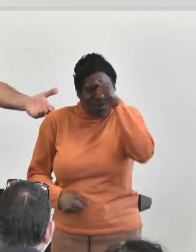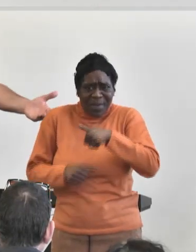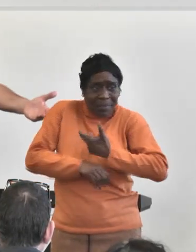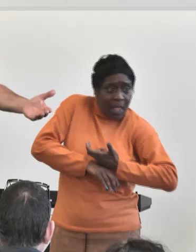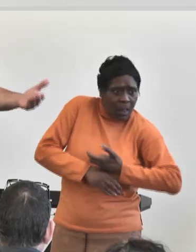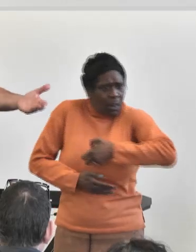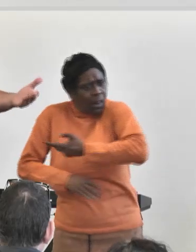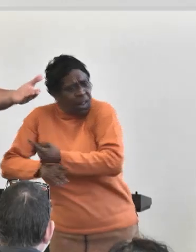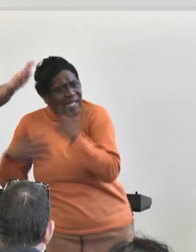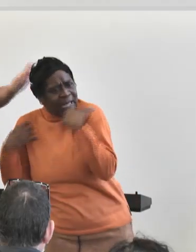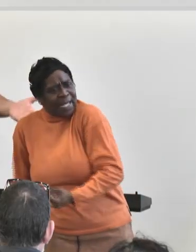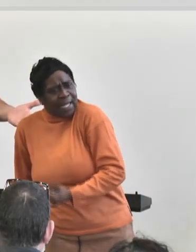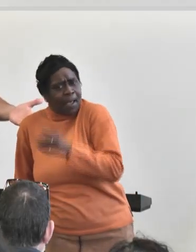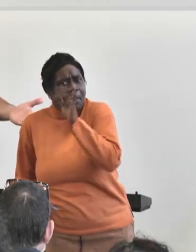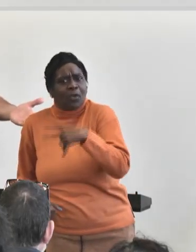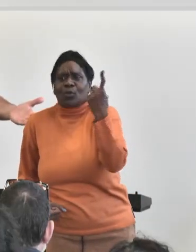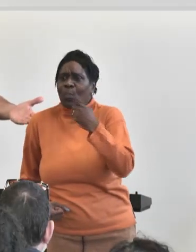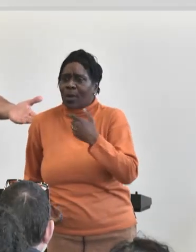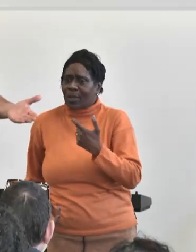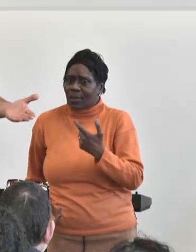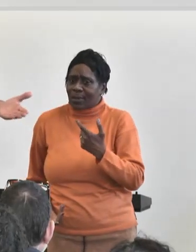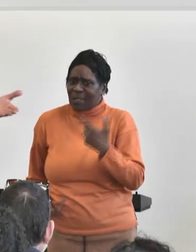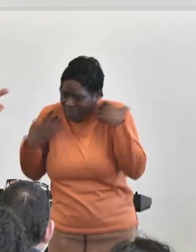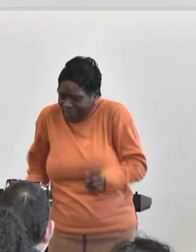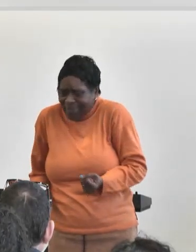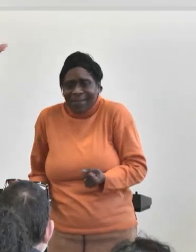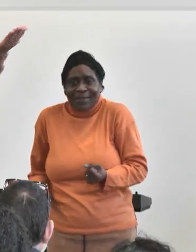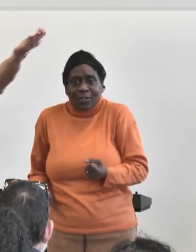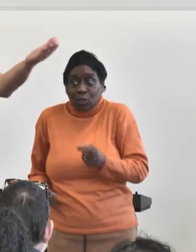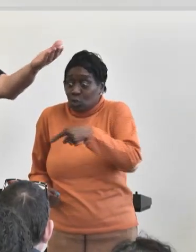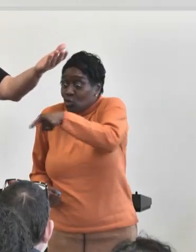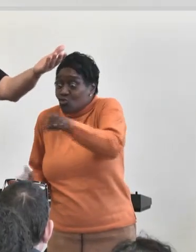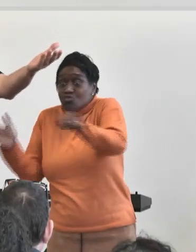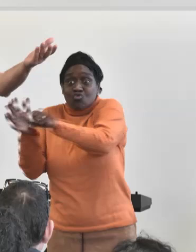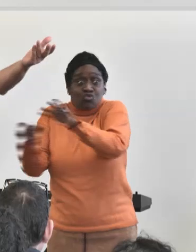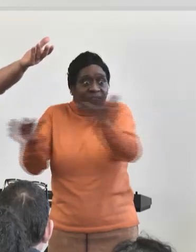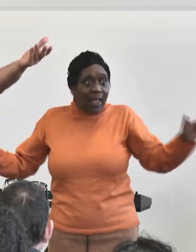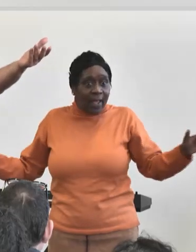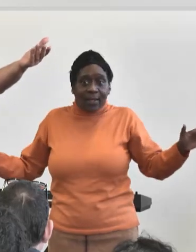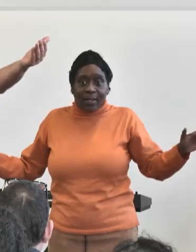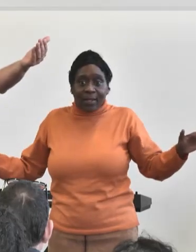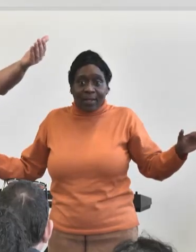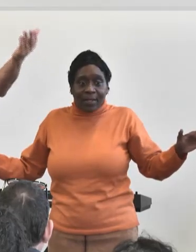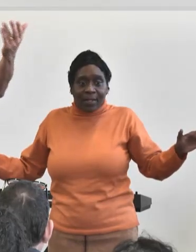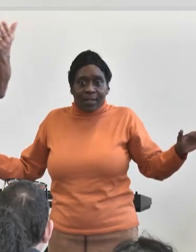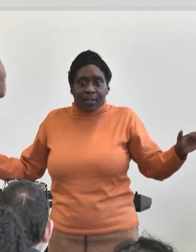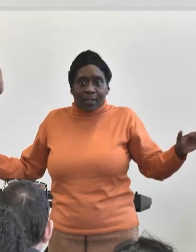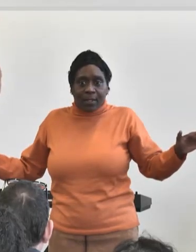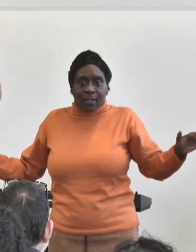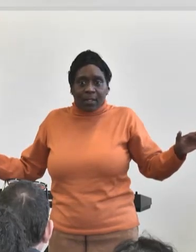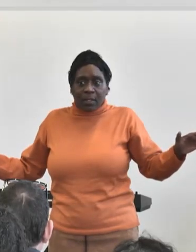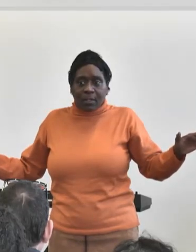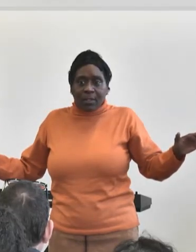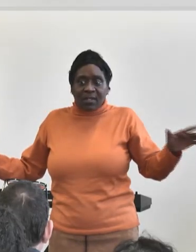sanado, and he was healed by someone fue sanado por alguien, that you crucified. Que ustedes crucificaron. That was